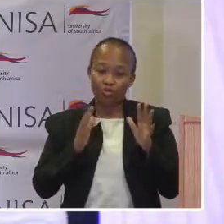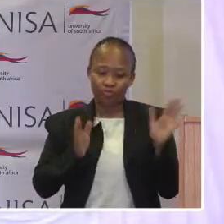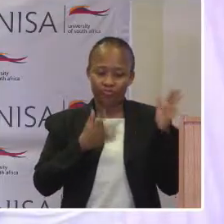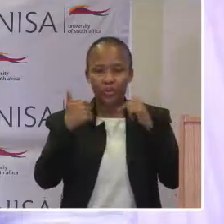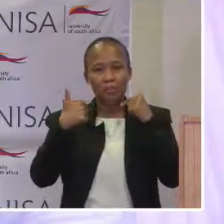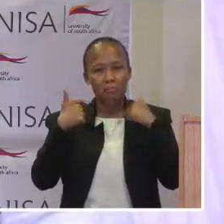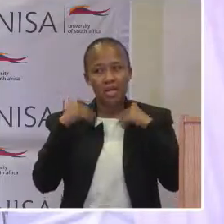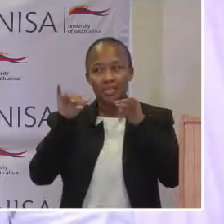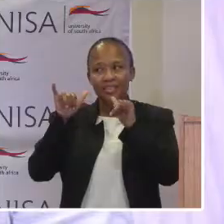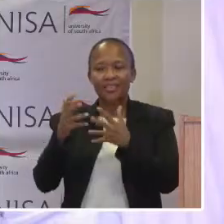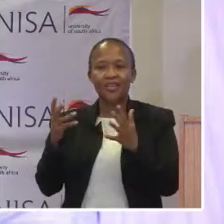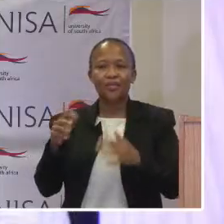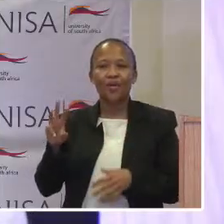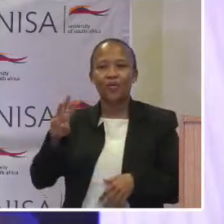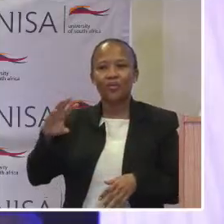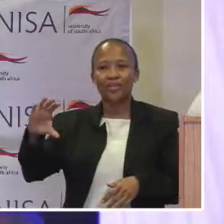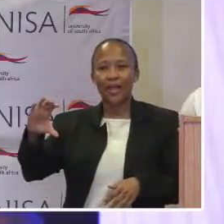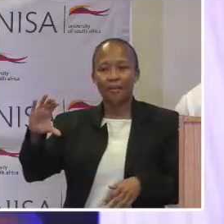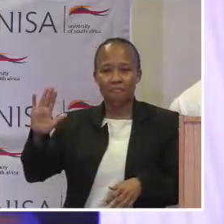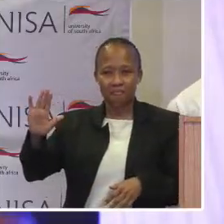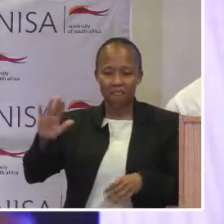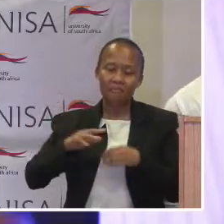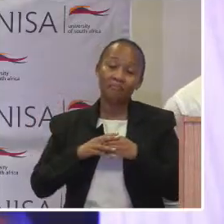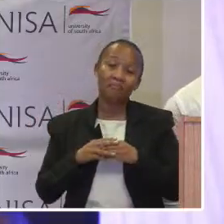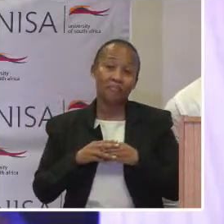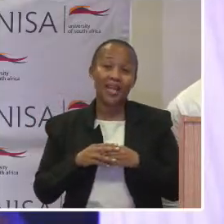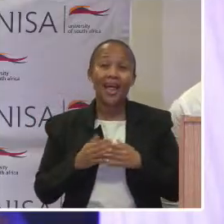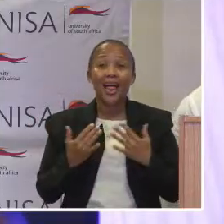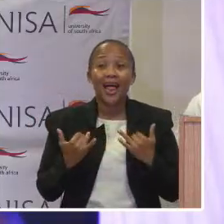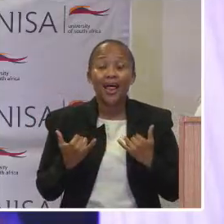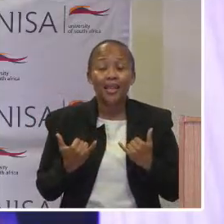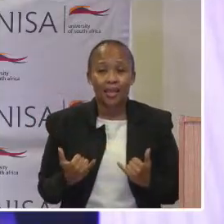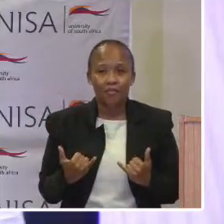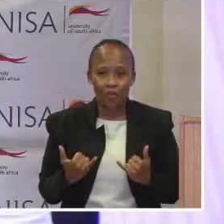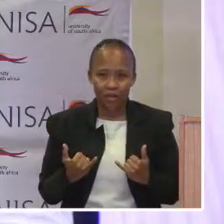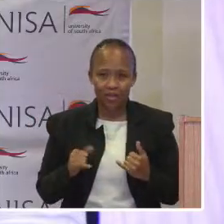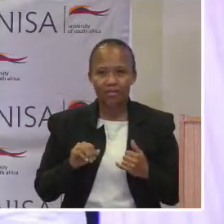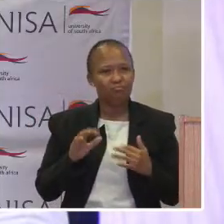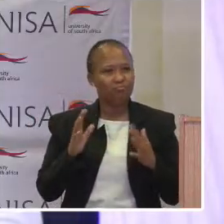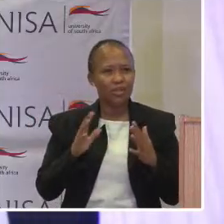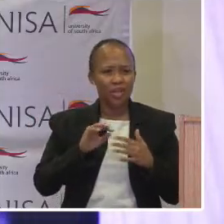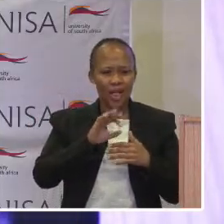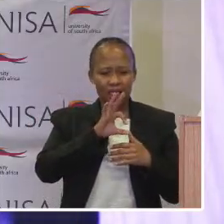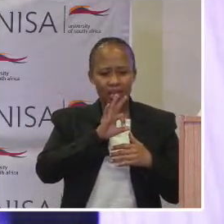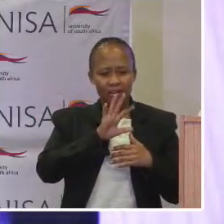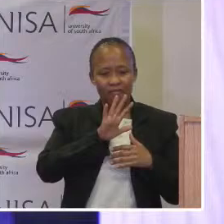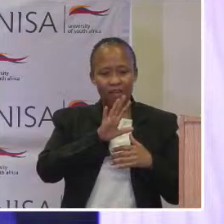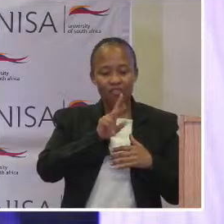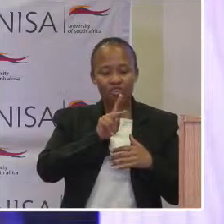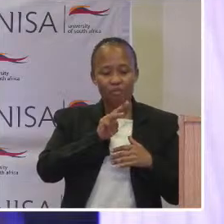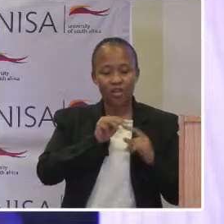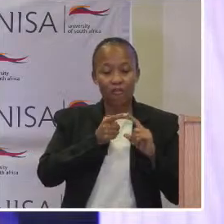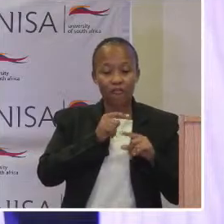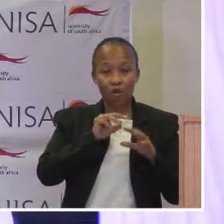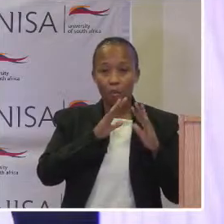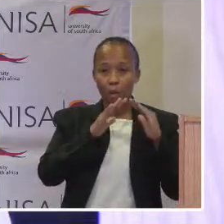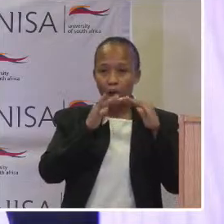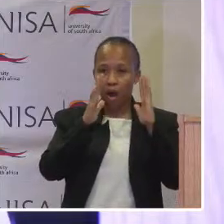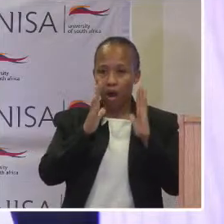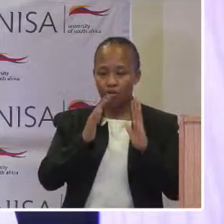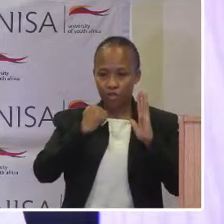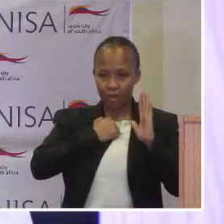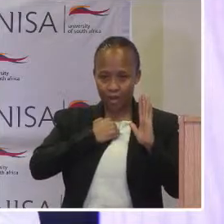Cape, and at the moment, about 35 kilometers from my house, they are starting to build a